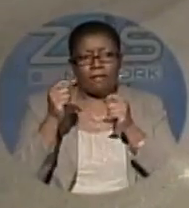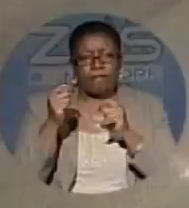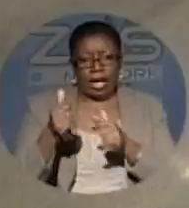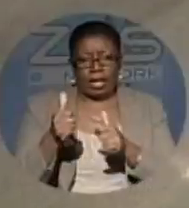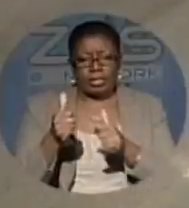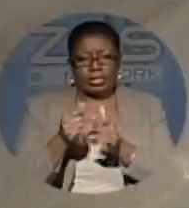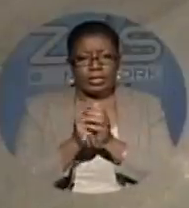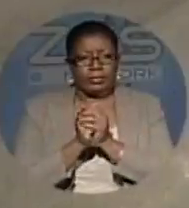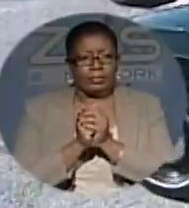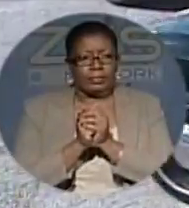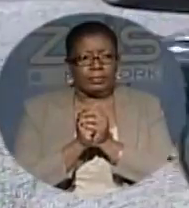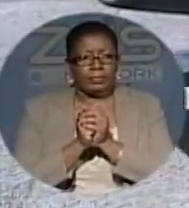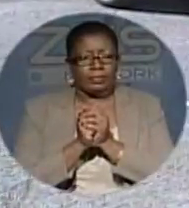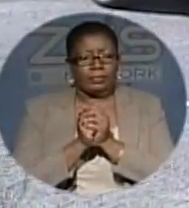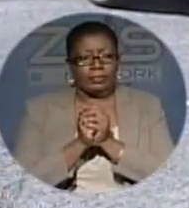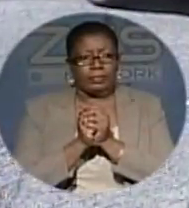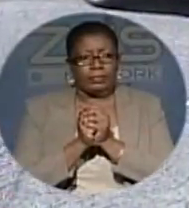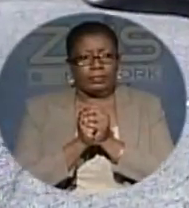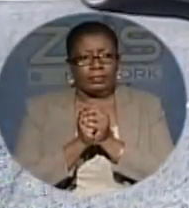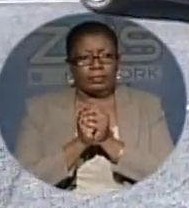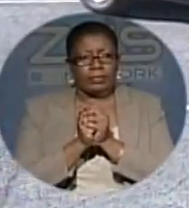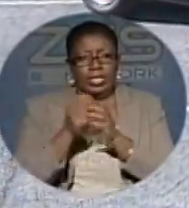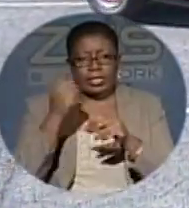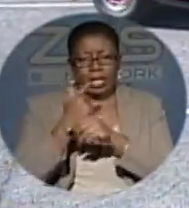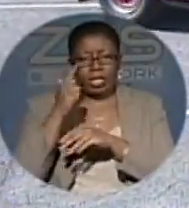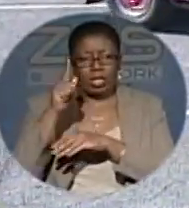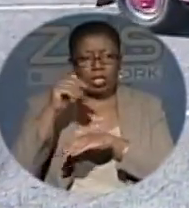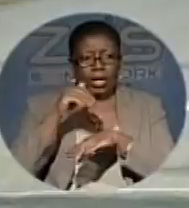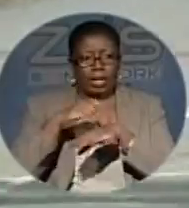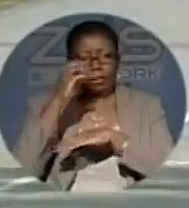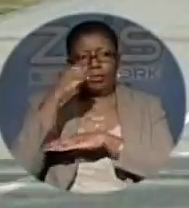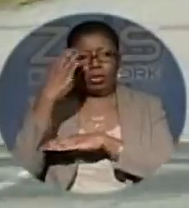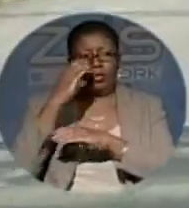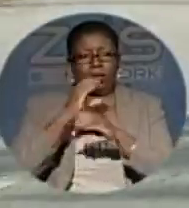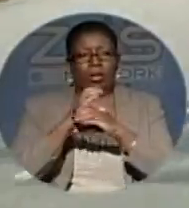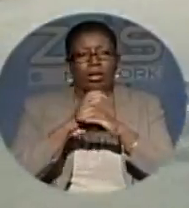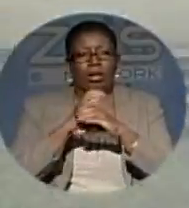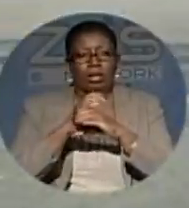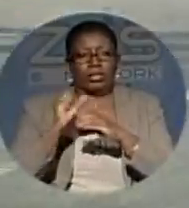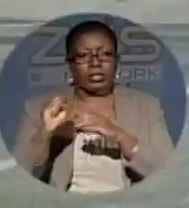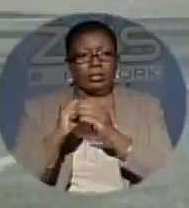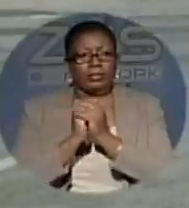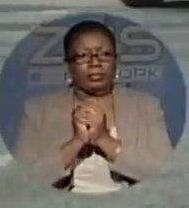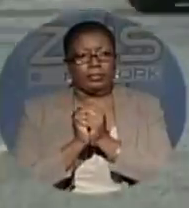and furious. Just take a look at these beauties.